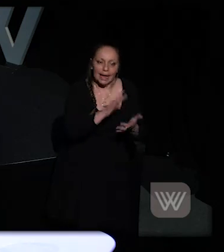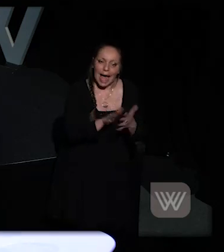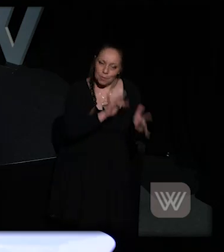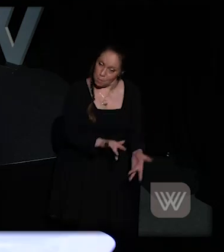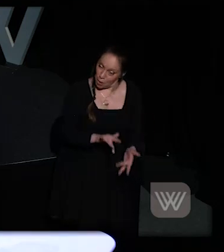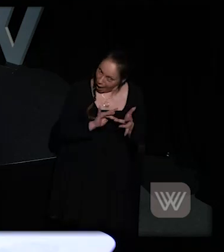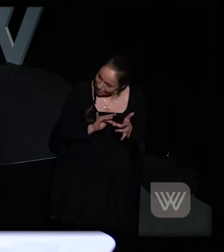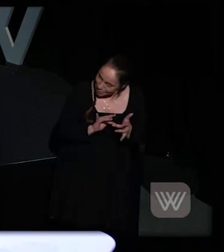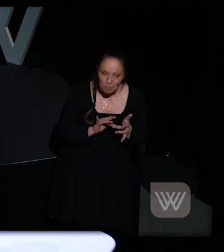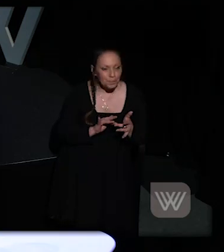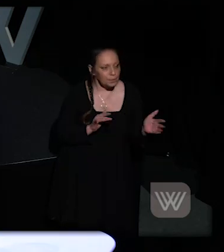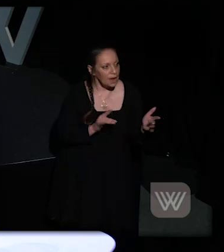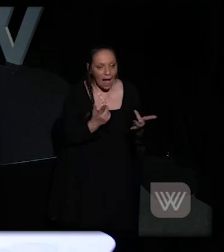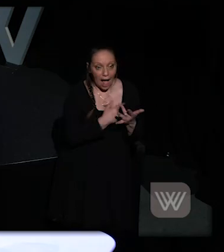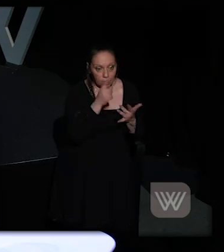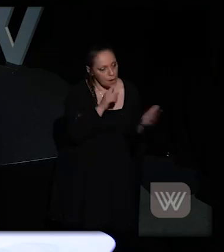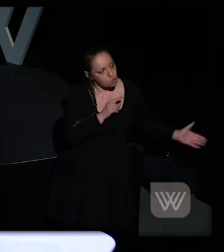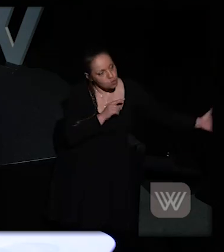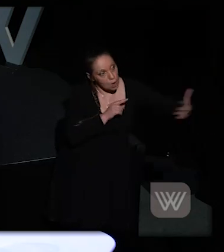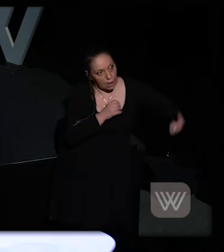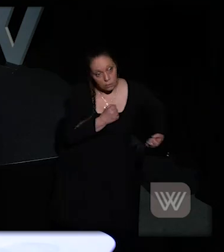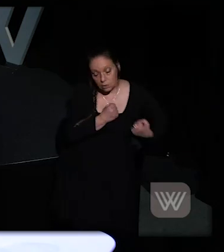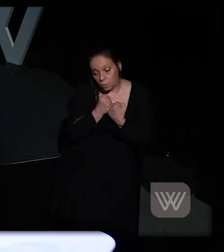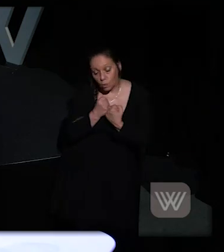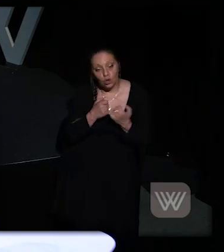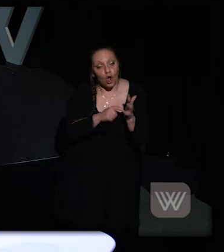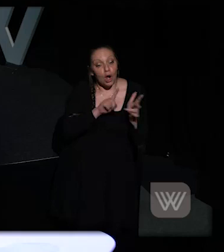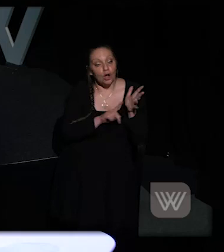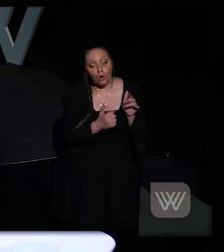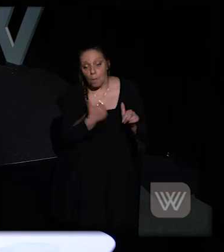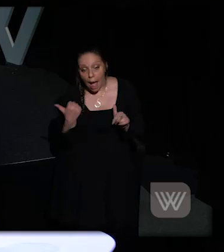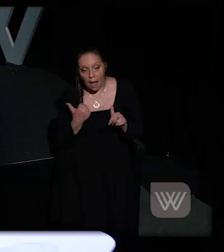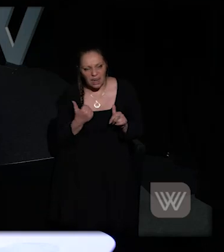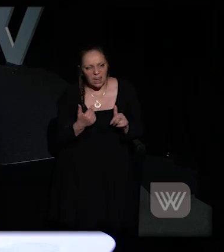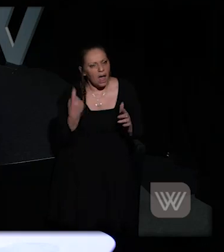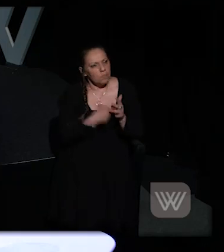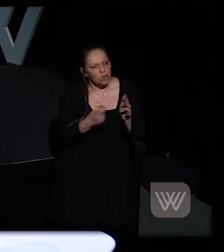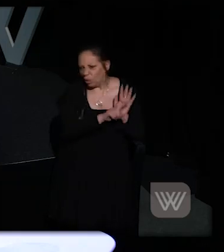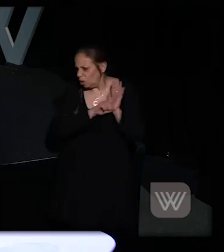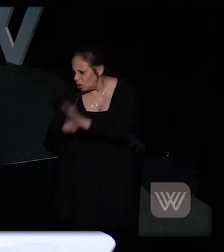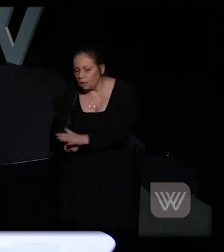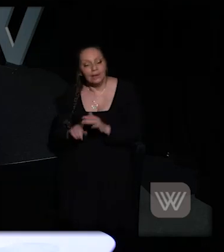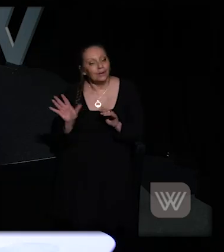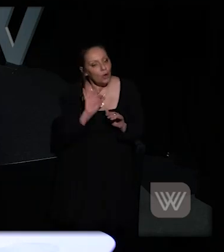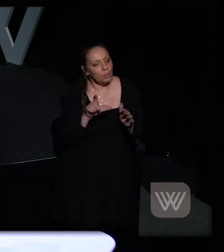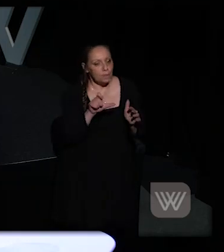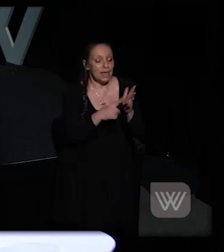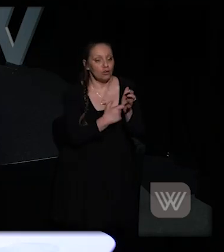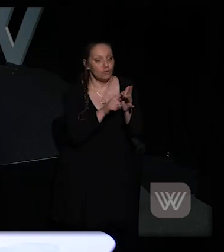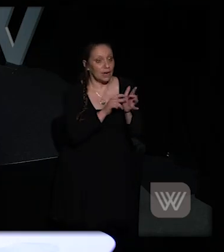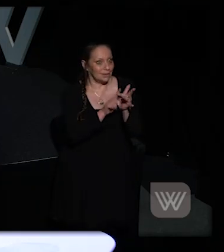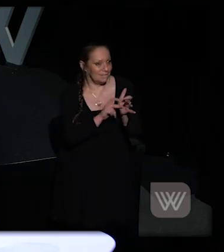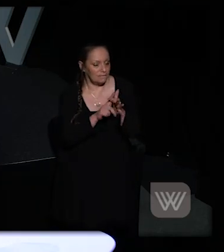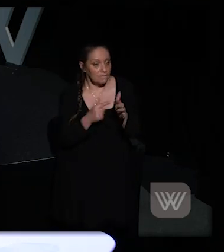polite, how to gather other people around you to support you. So not troll back, not be sadistic, but be corrective. And I've been using that lately as